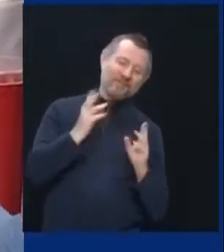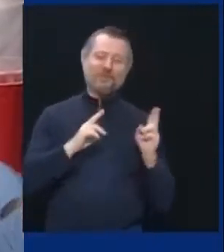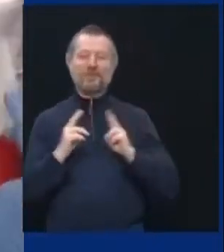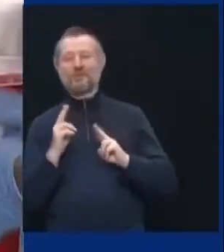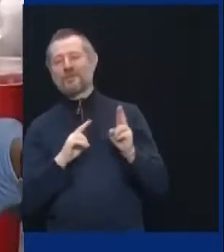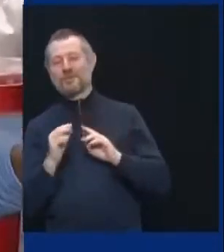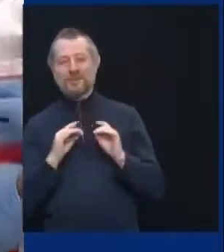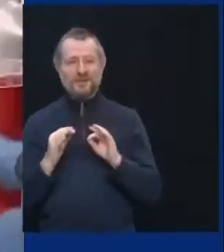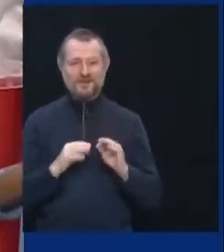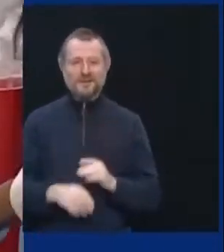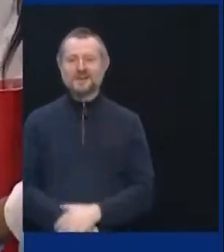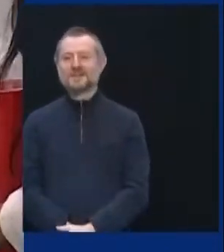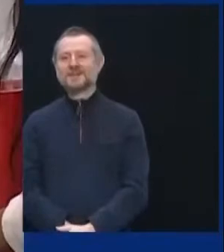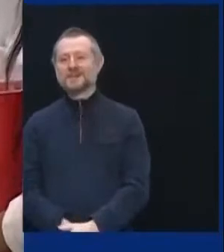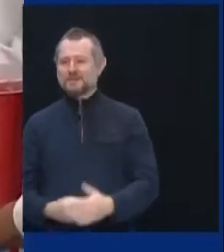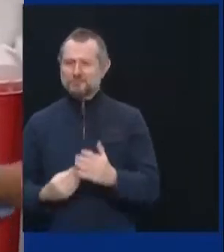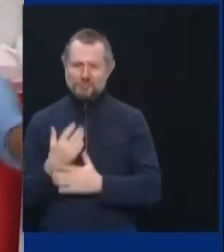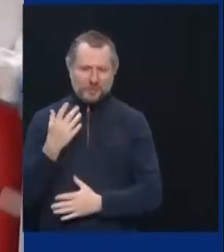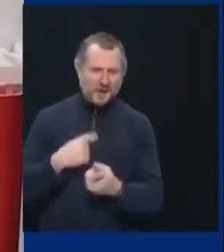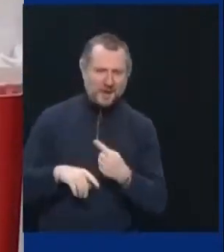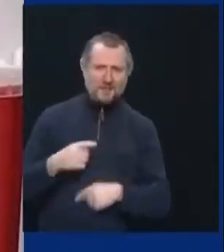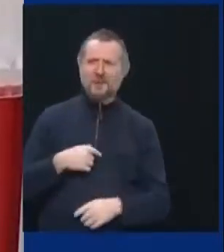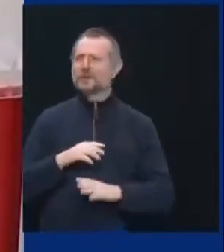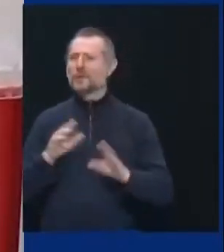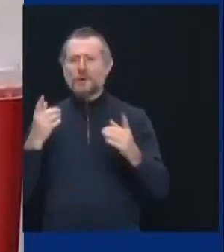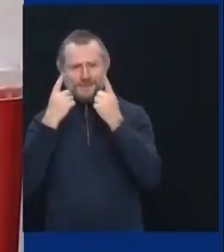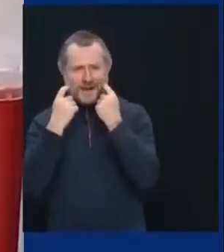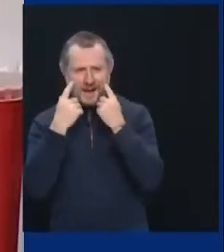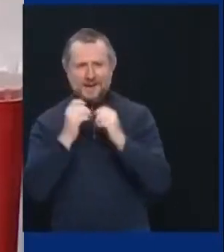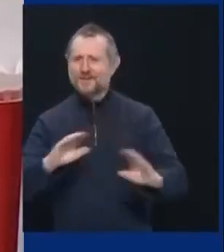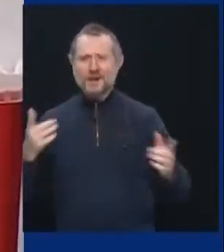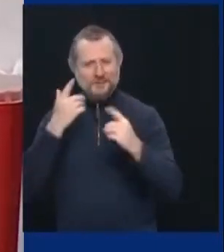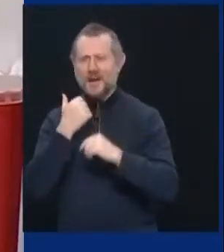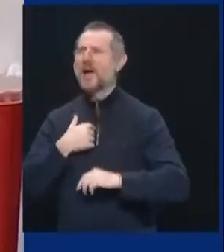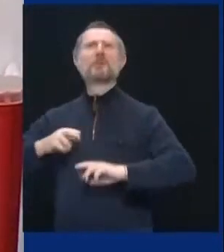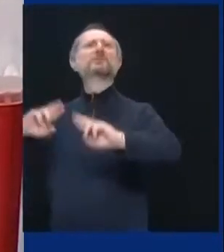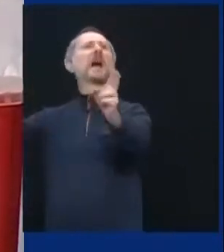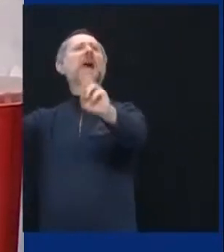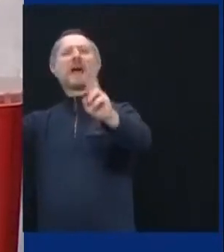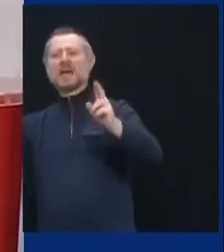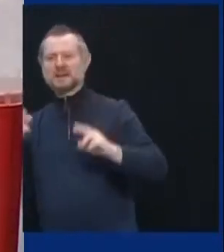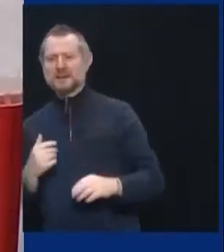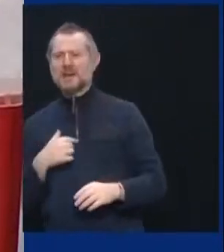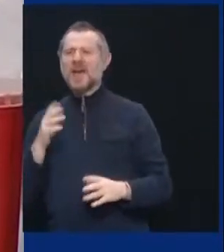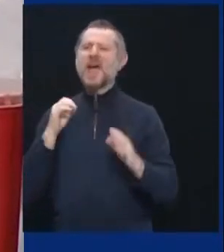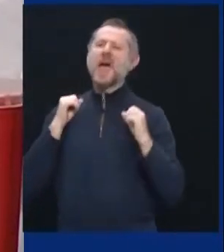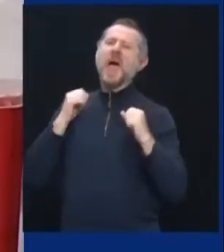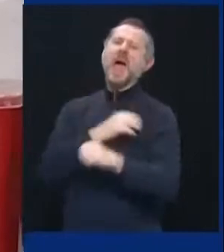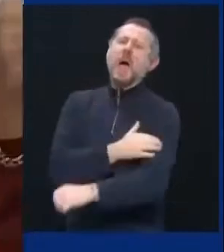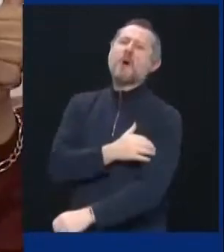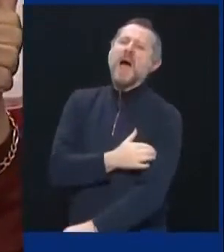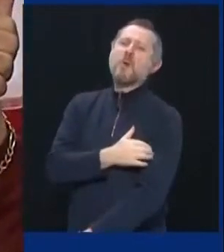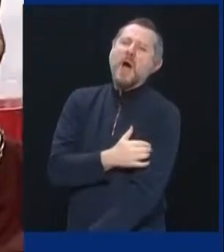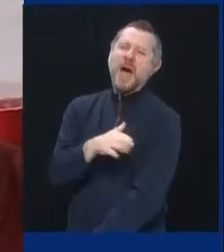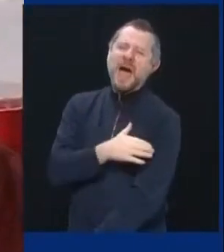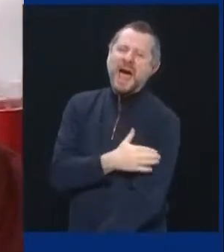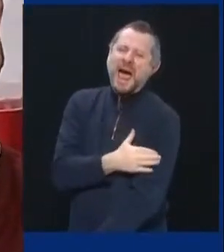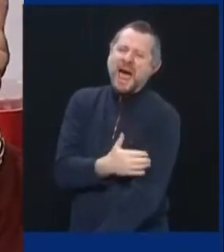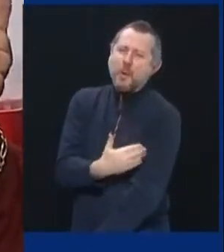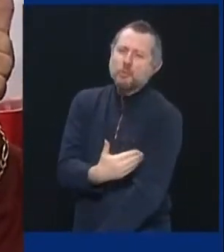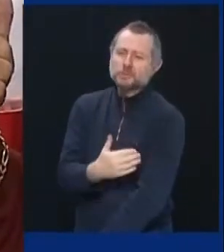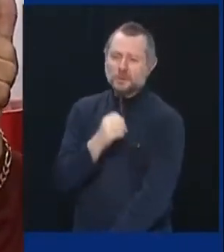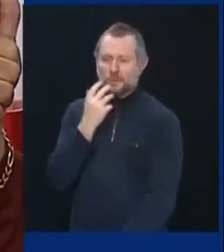Spring is coming. Don't cry. Don't cry. I'm ready. Ouch, ouch, ouch. Spring is coming. I'm preaching